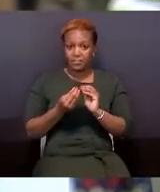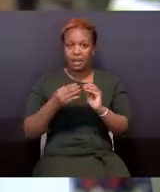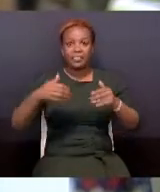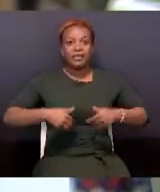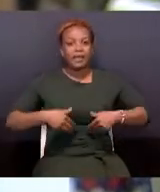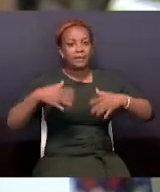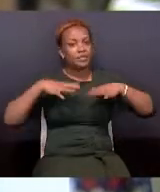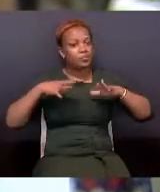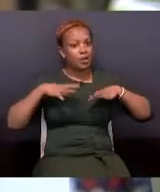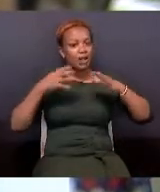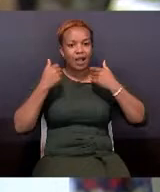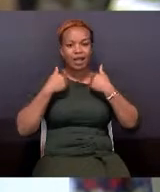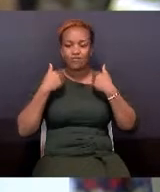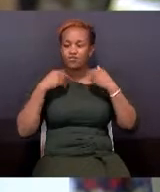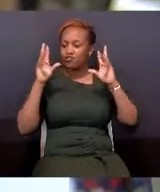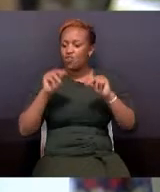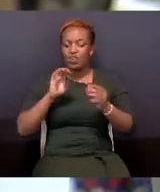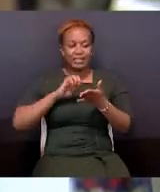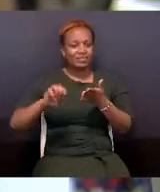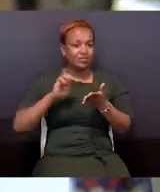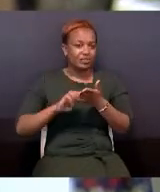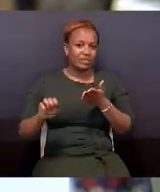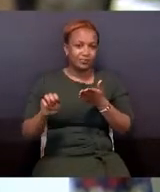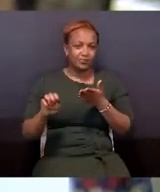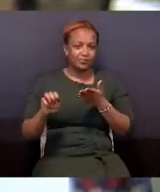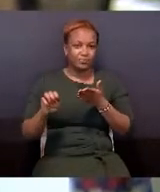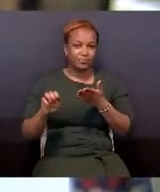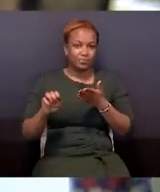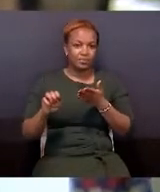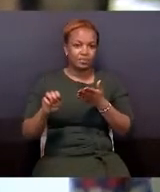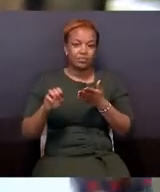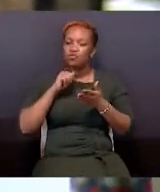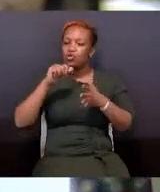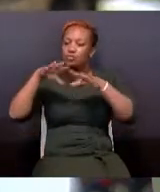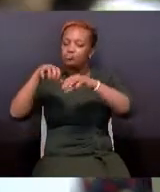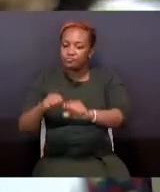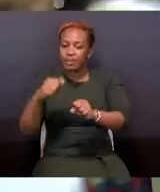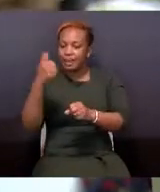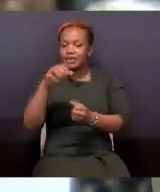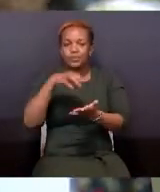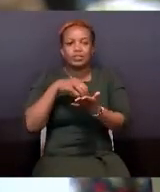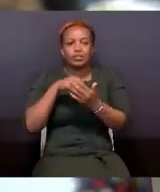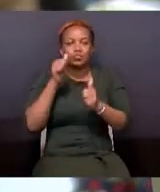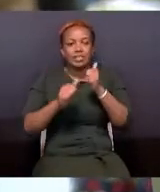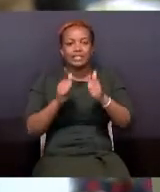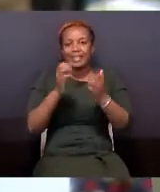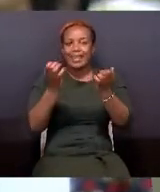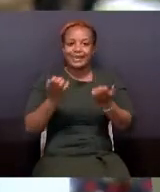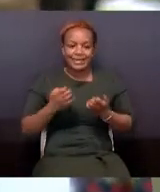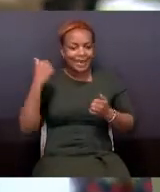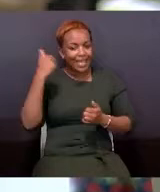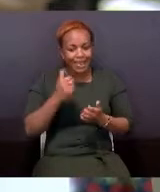young people have no excuse at all not to occupy any position they desire anywhere in the